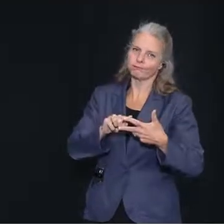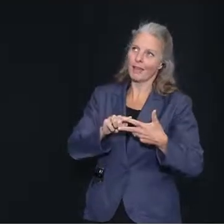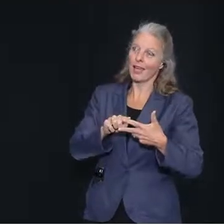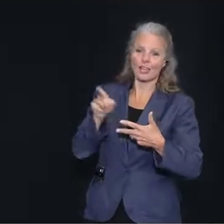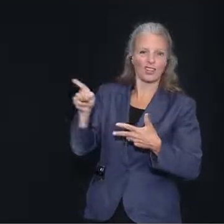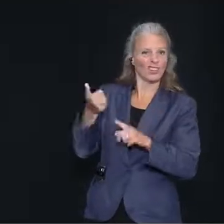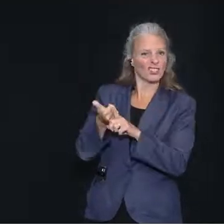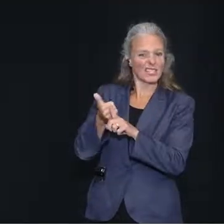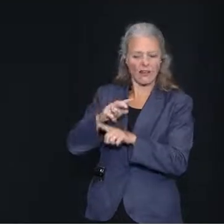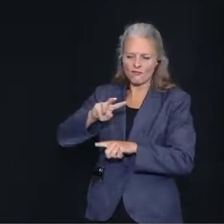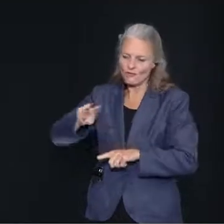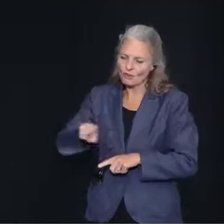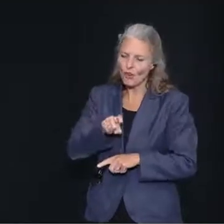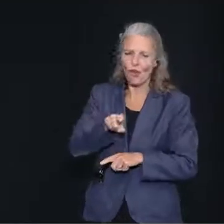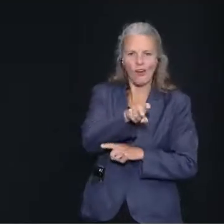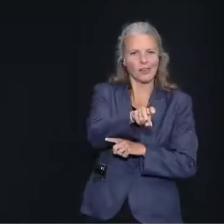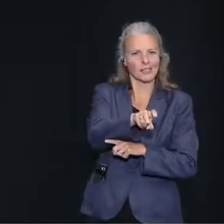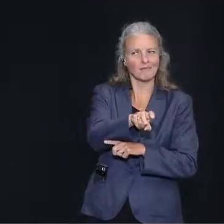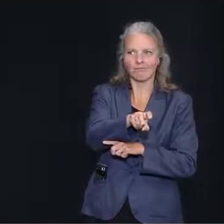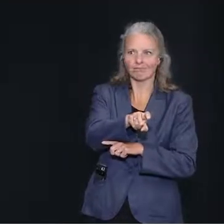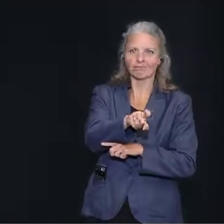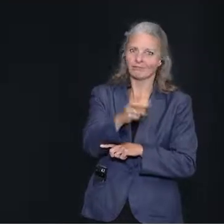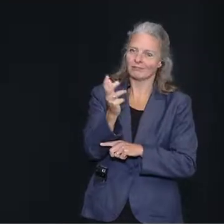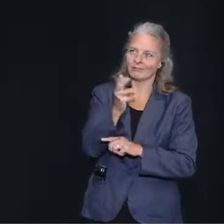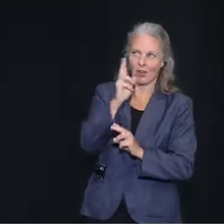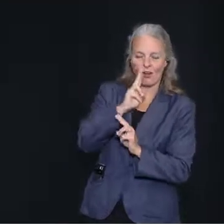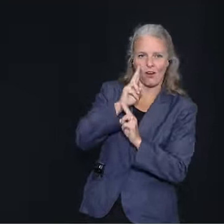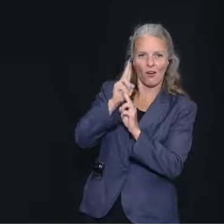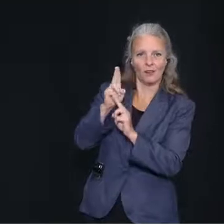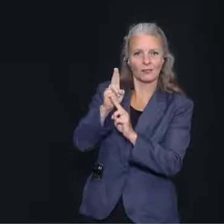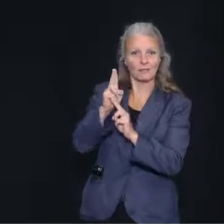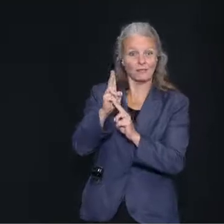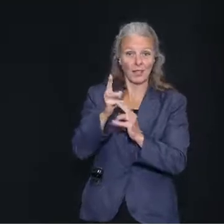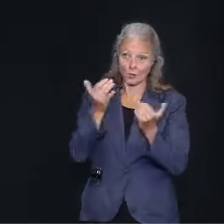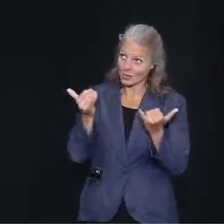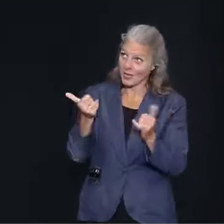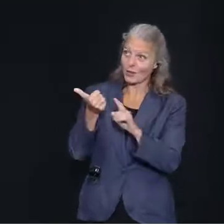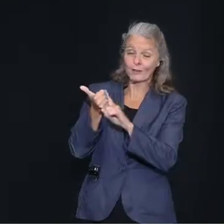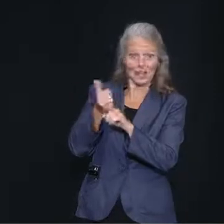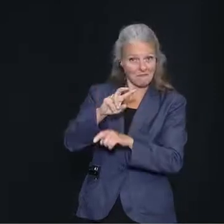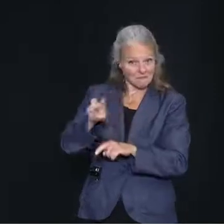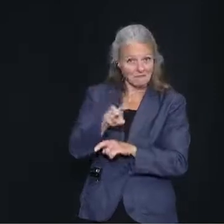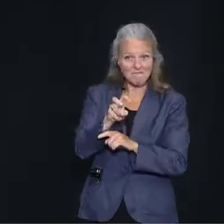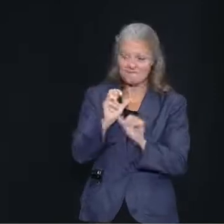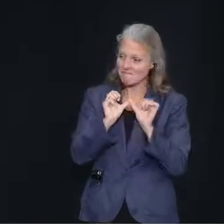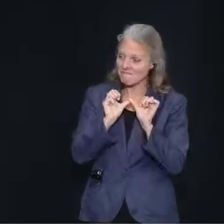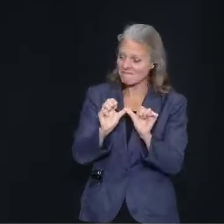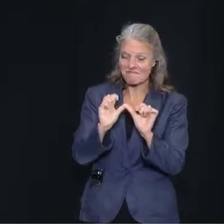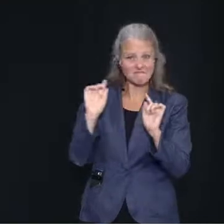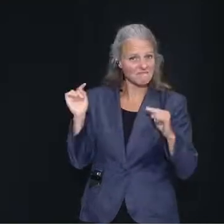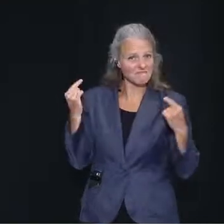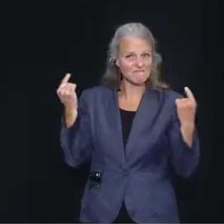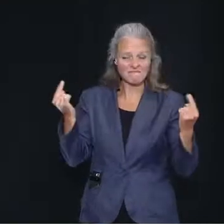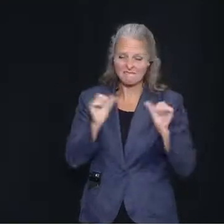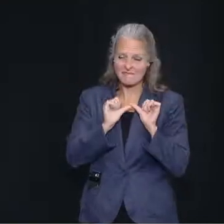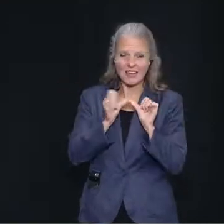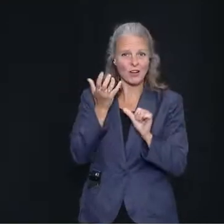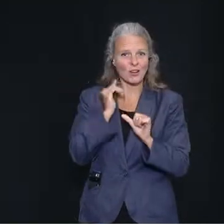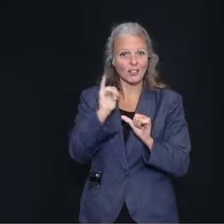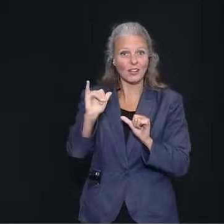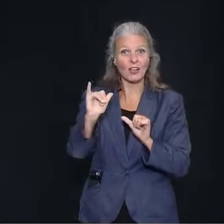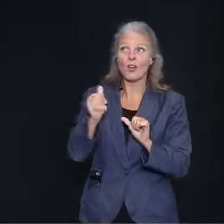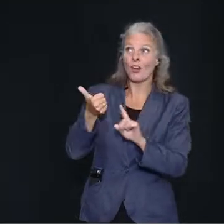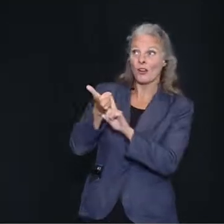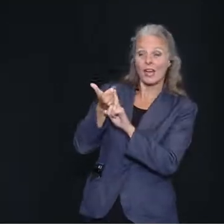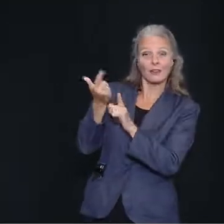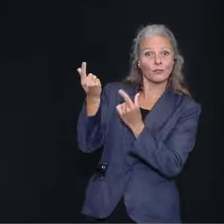Mary, for she is always, even today, even at this moment, a pilgrim, treading the path between